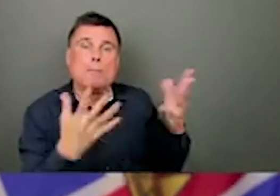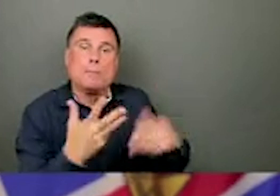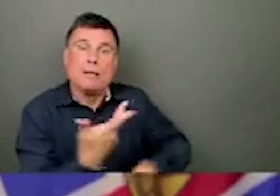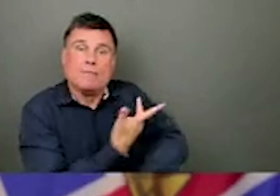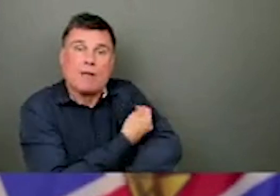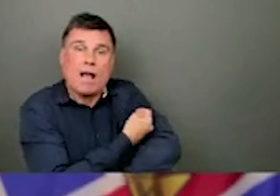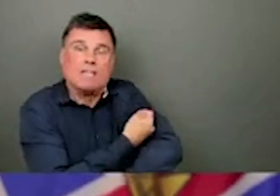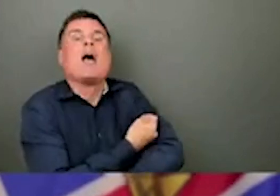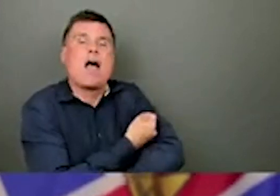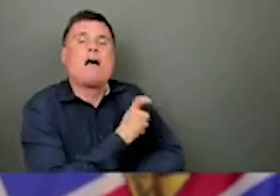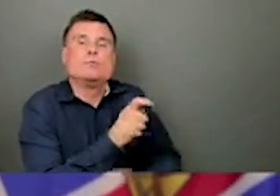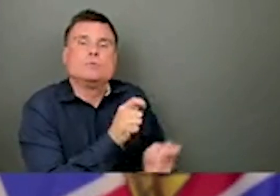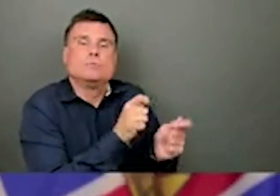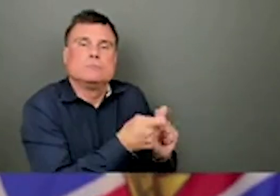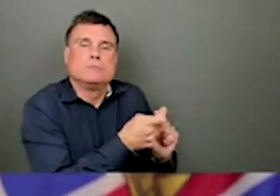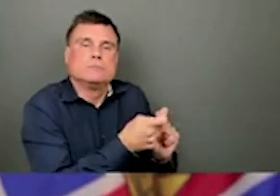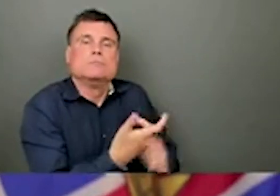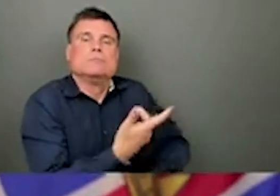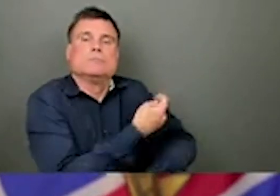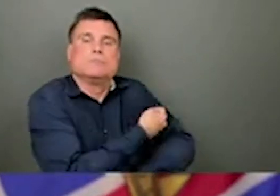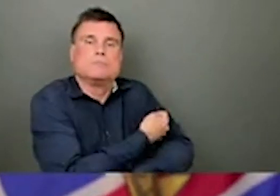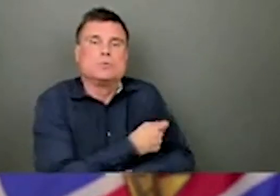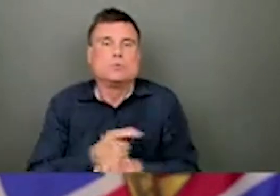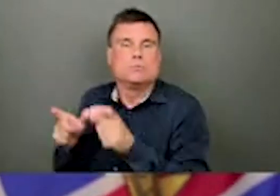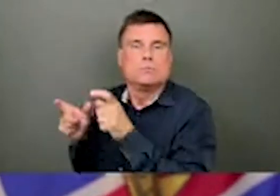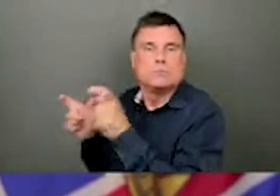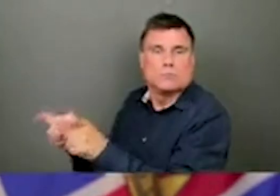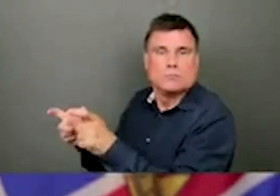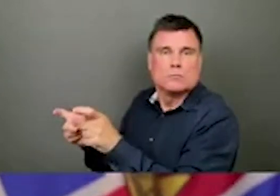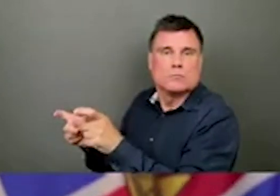strong protection across the board. And what is the